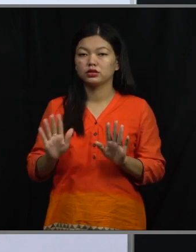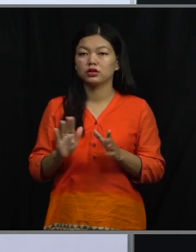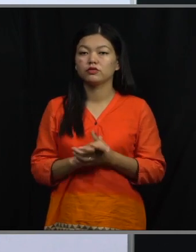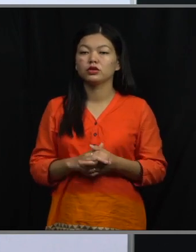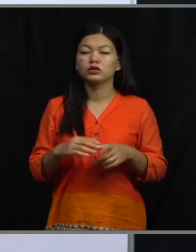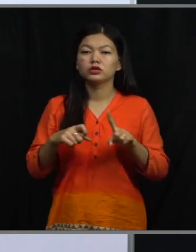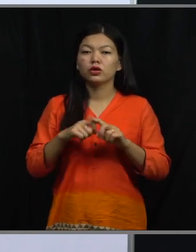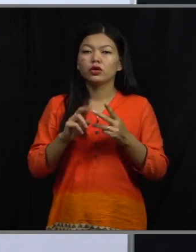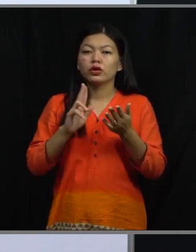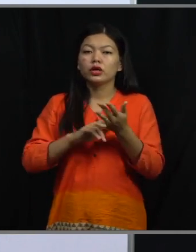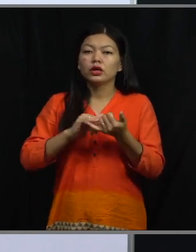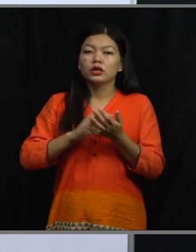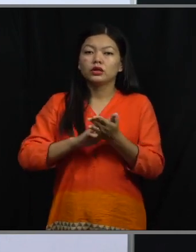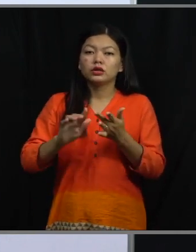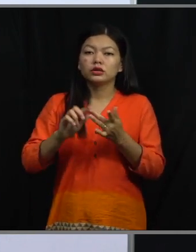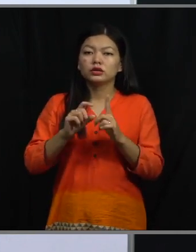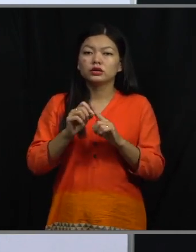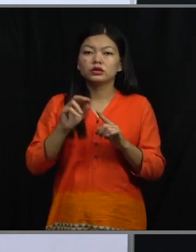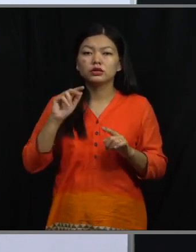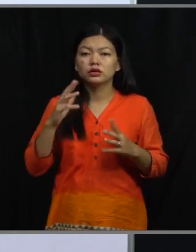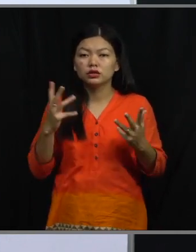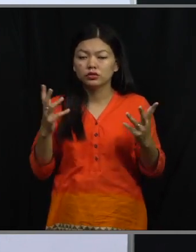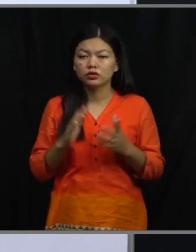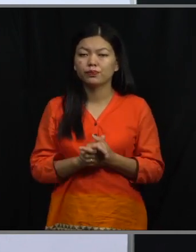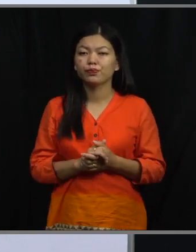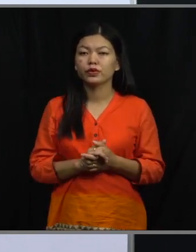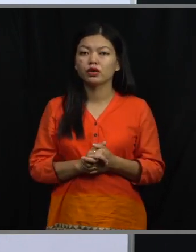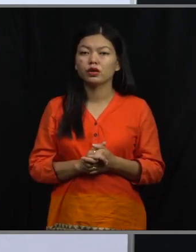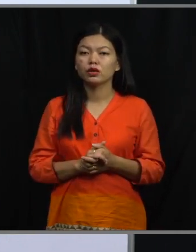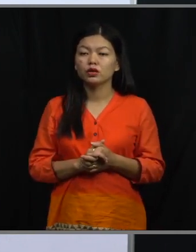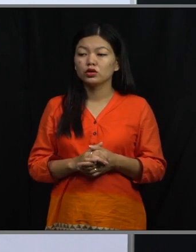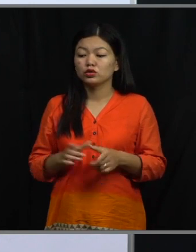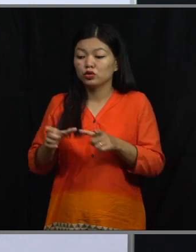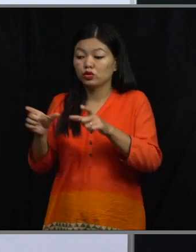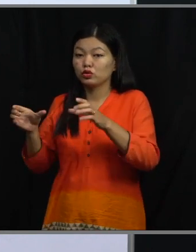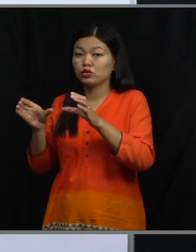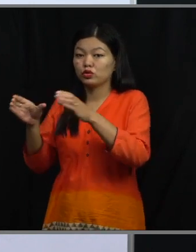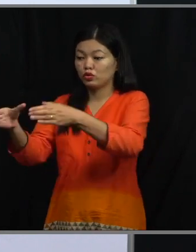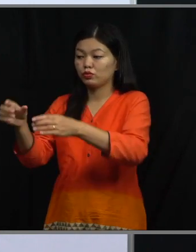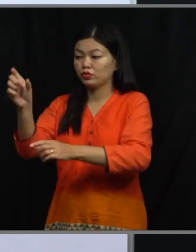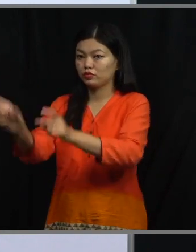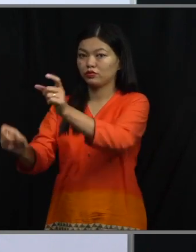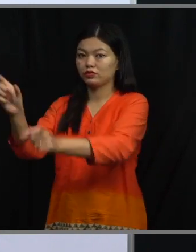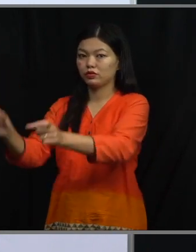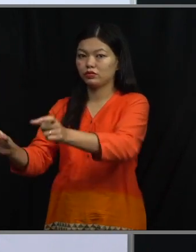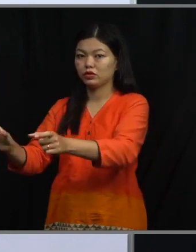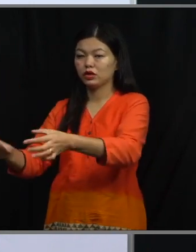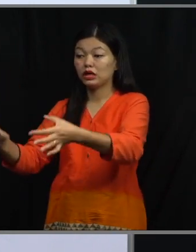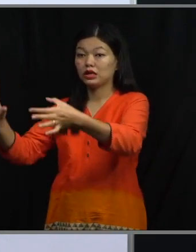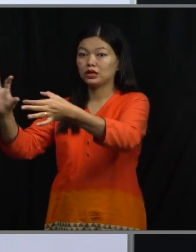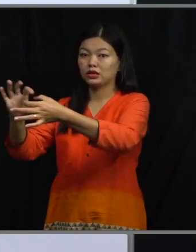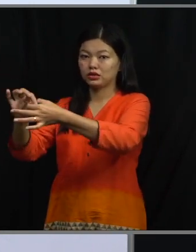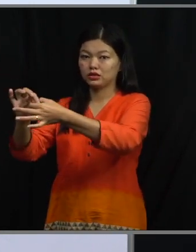term kinship, okay, we are referring to a people, or we are referring to people who are related by